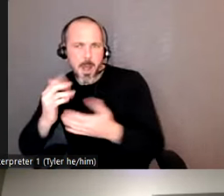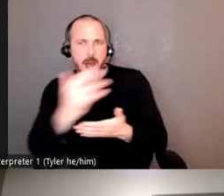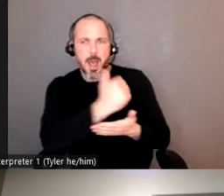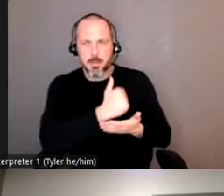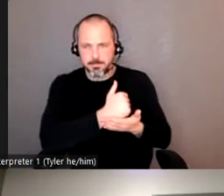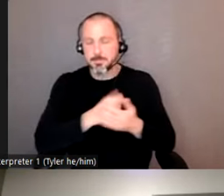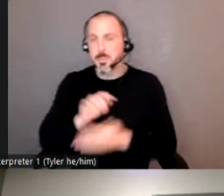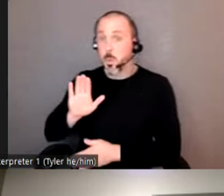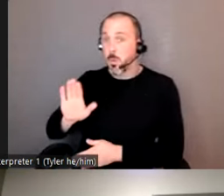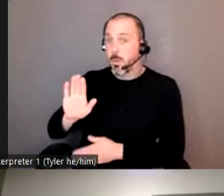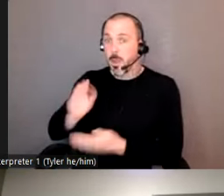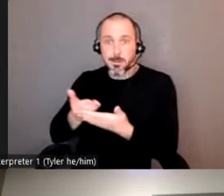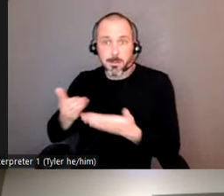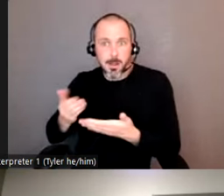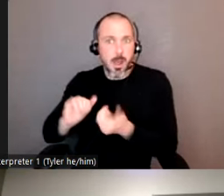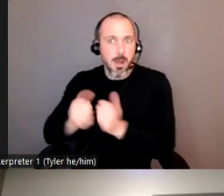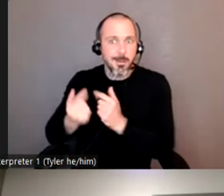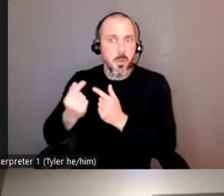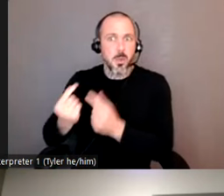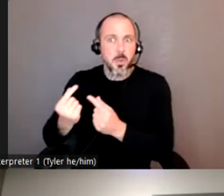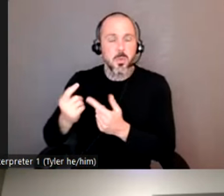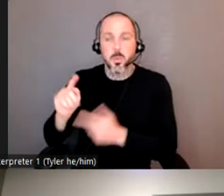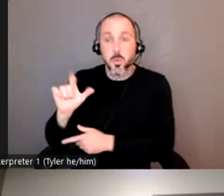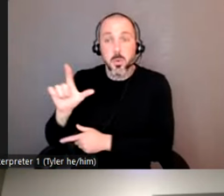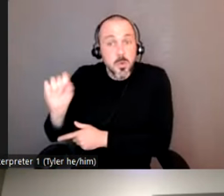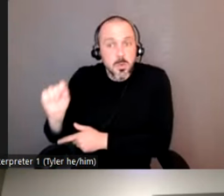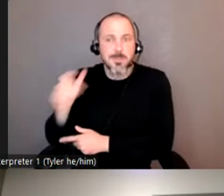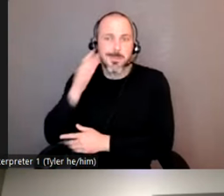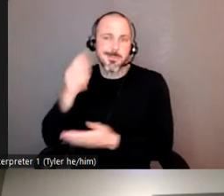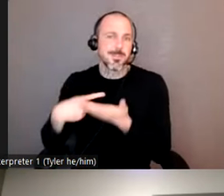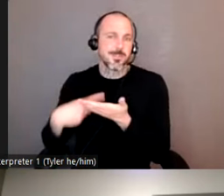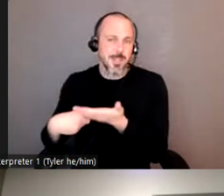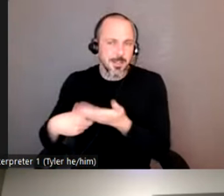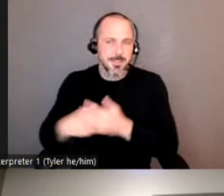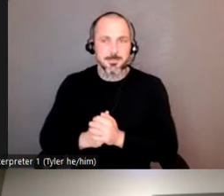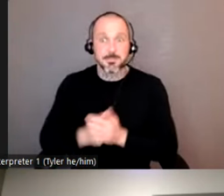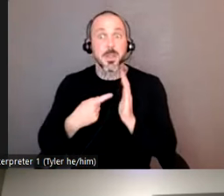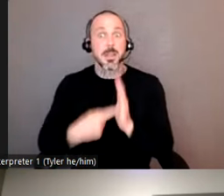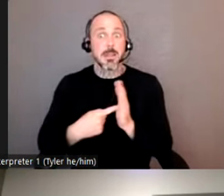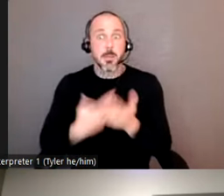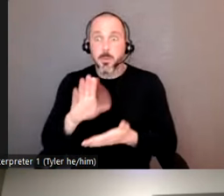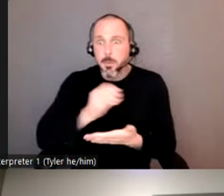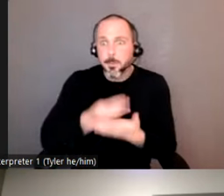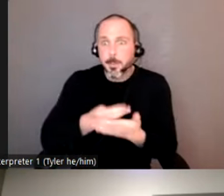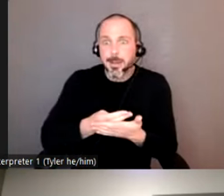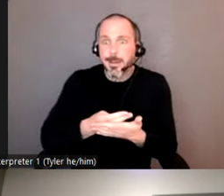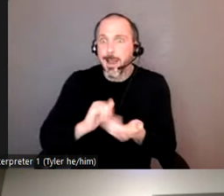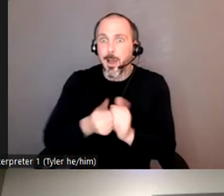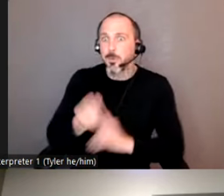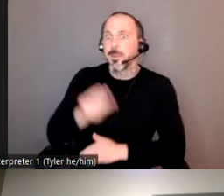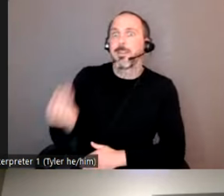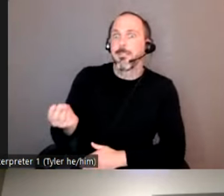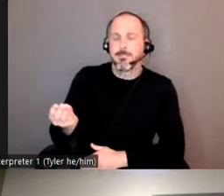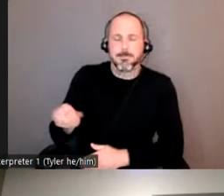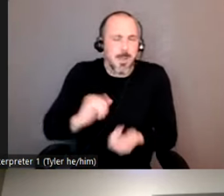to some of them, the different methods that they're going to try and get you to give up your hard-earned money. And then what